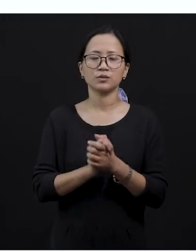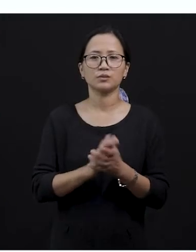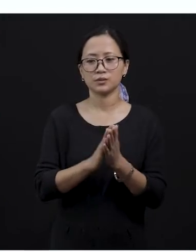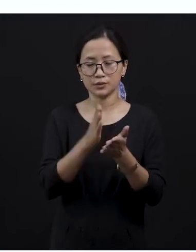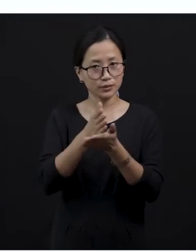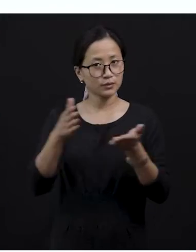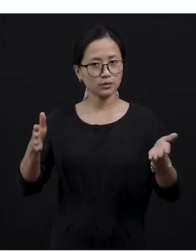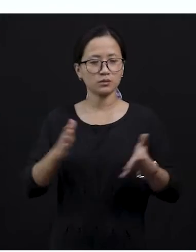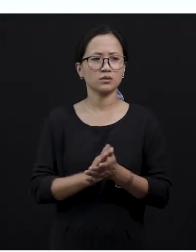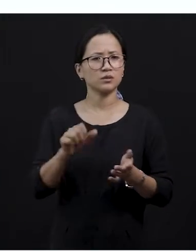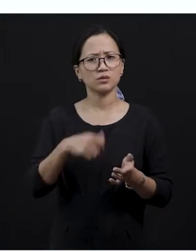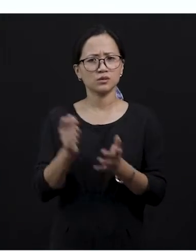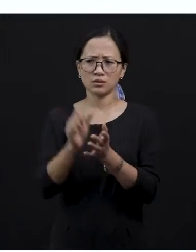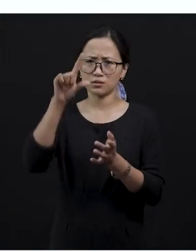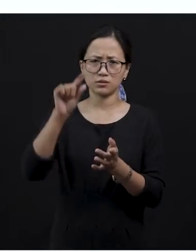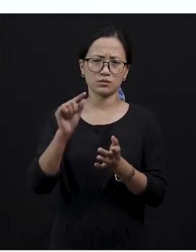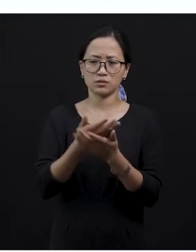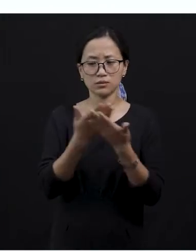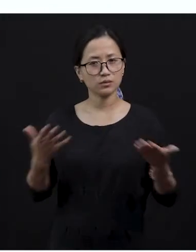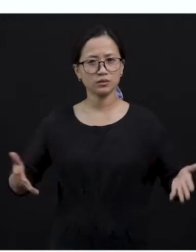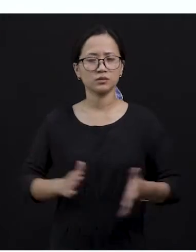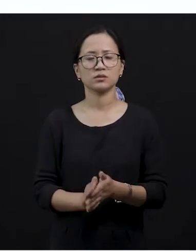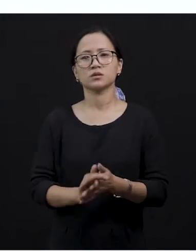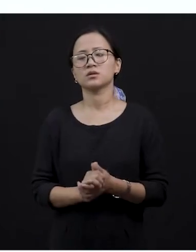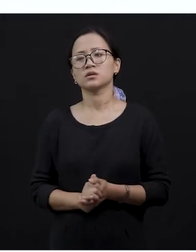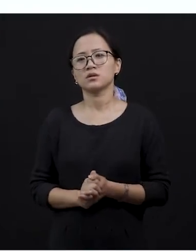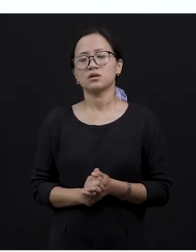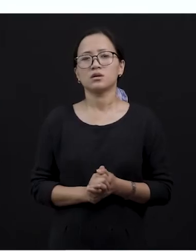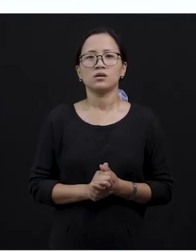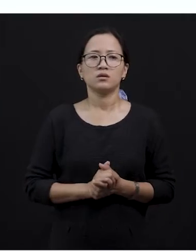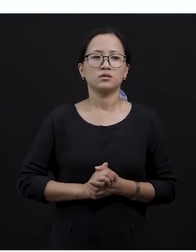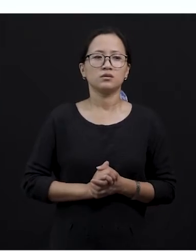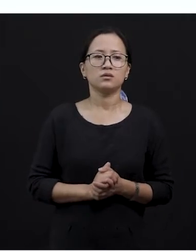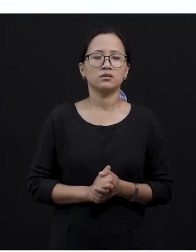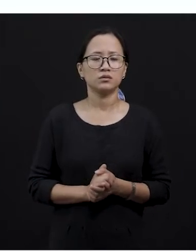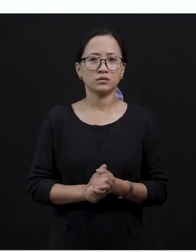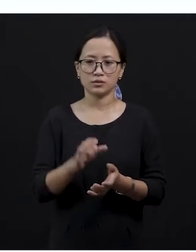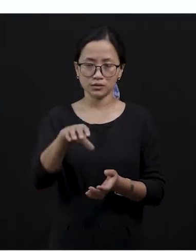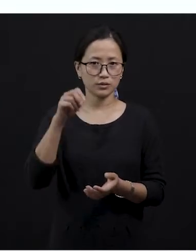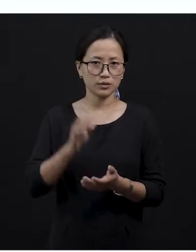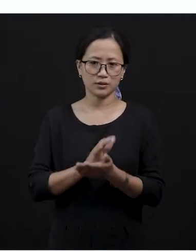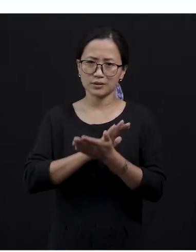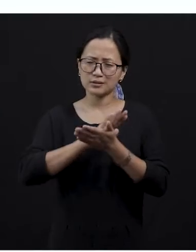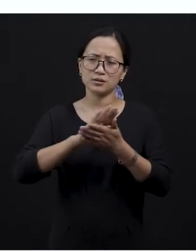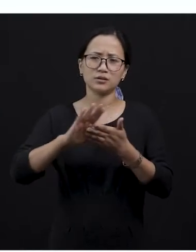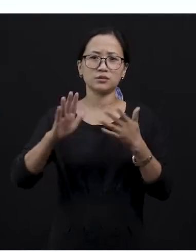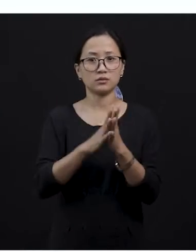Then let us do another thing, okay? At home, this is a very interesting activity again. You take a clean,